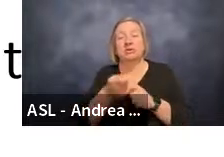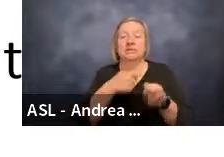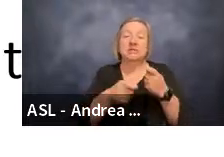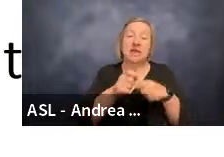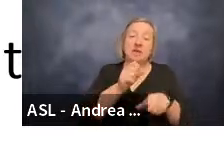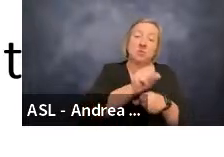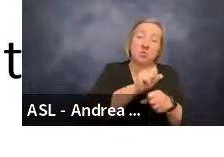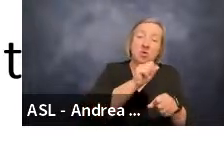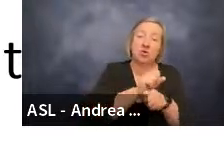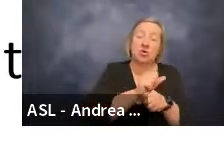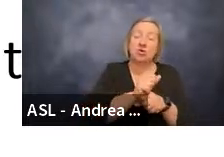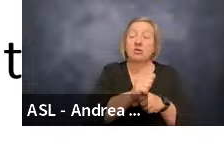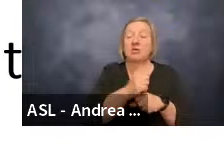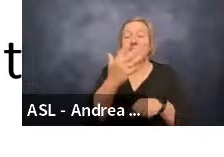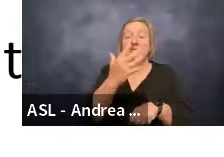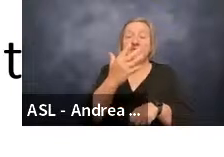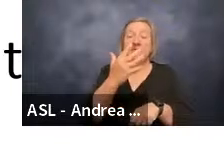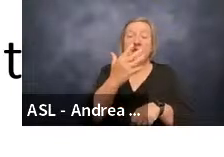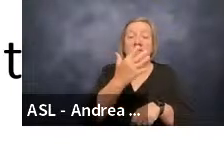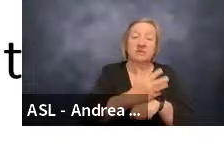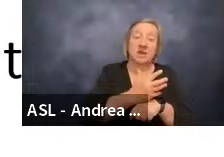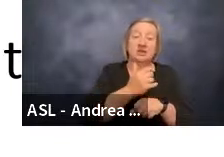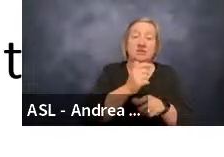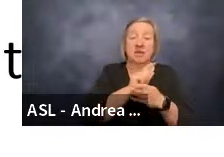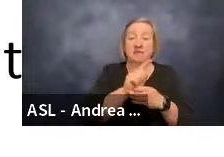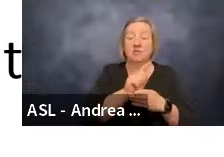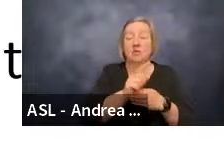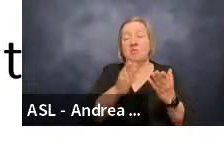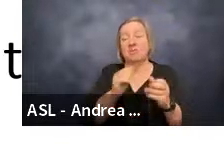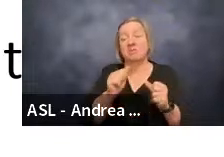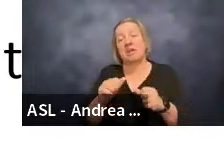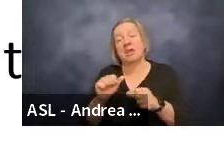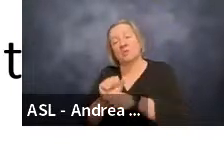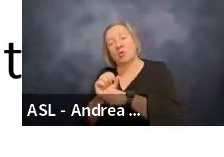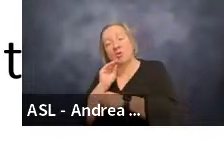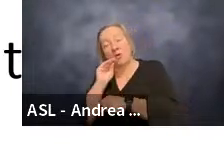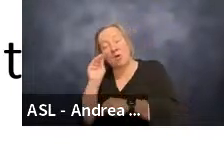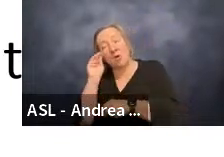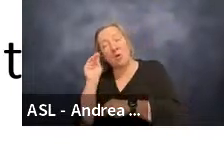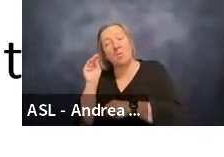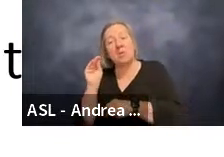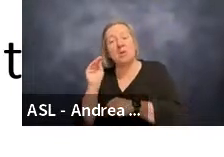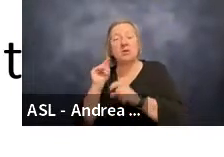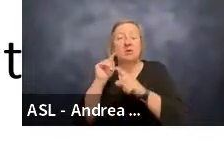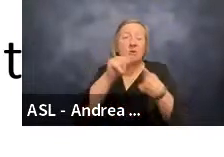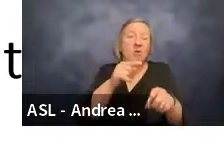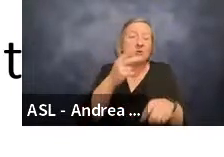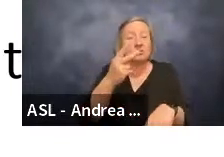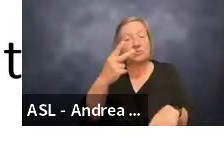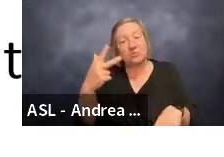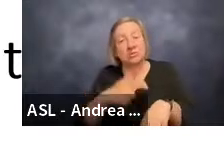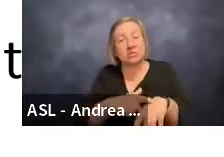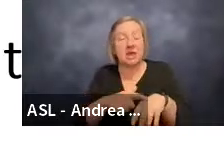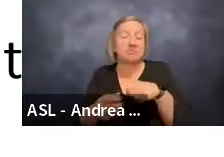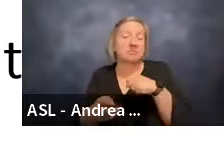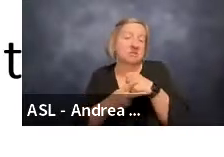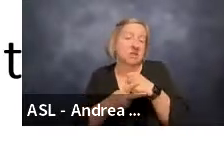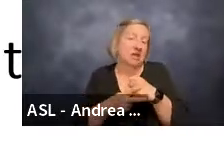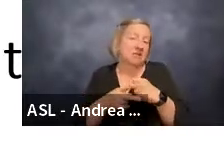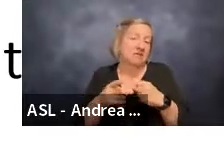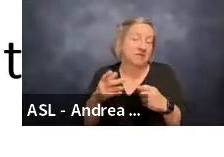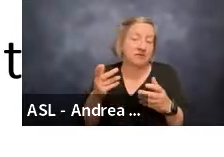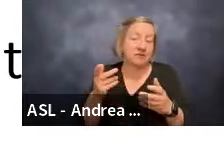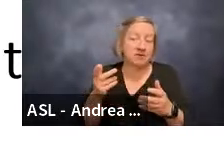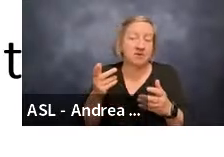the river, say 5 times a week, perhaps they can telework and only go in 2 or 3 times during the week, saving themselves